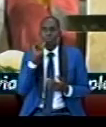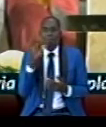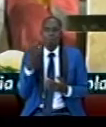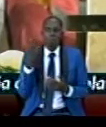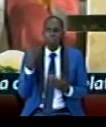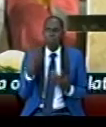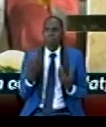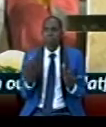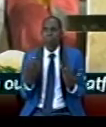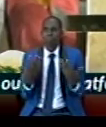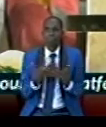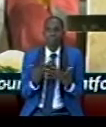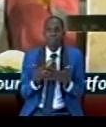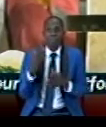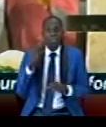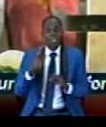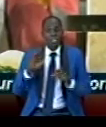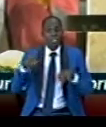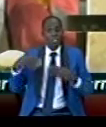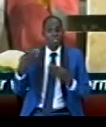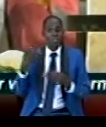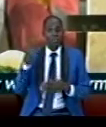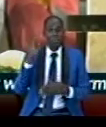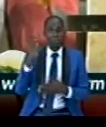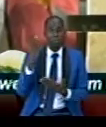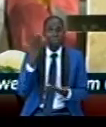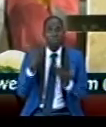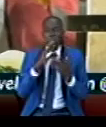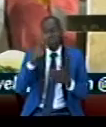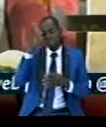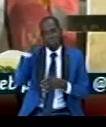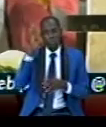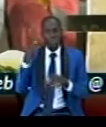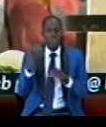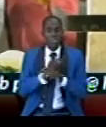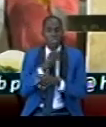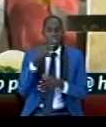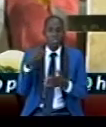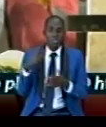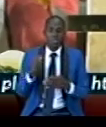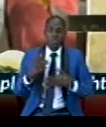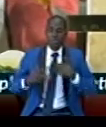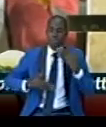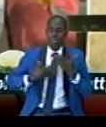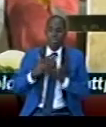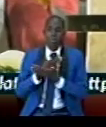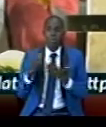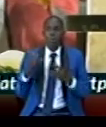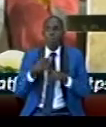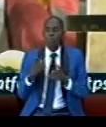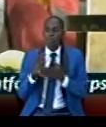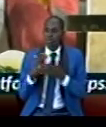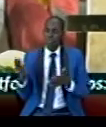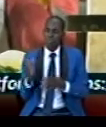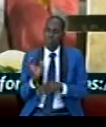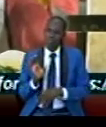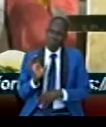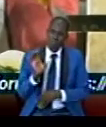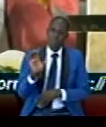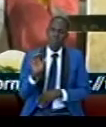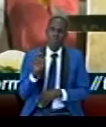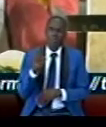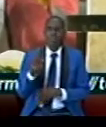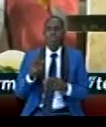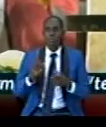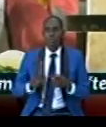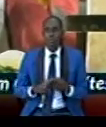know if once I share this testimony, the devil may take this joy away from me. But there was a push, share the testimony. God really touched